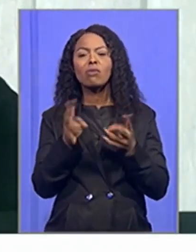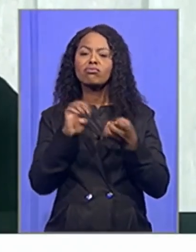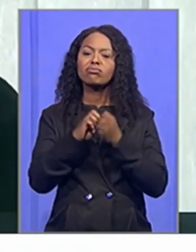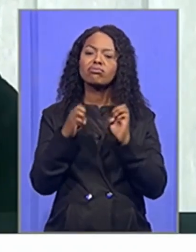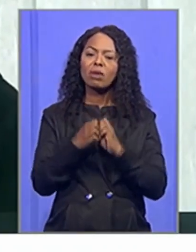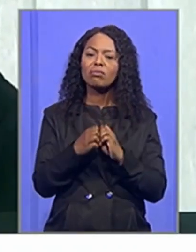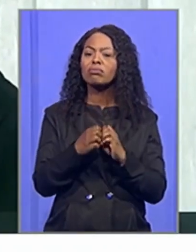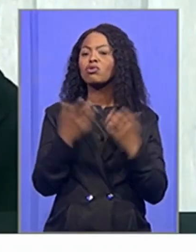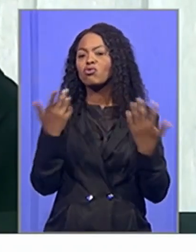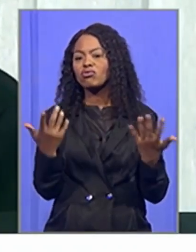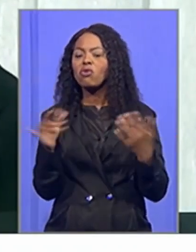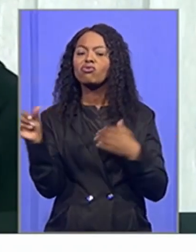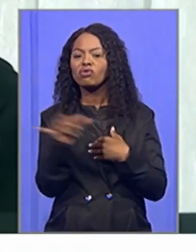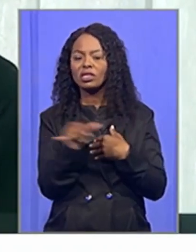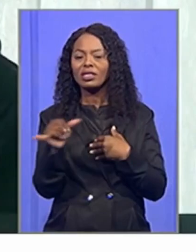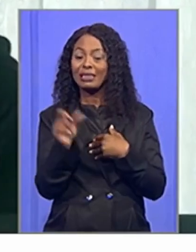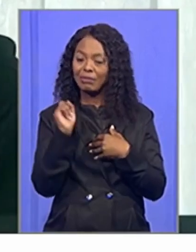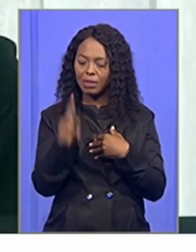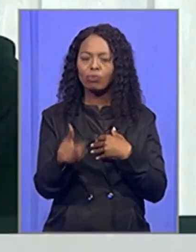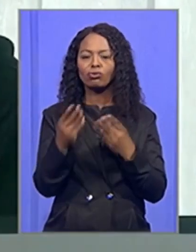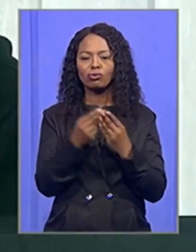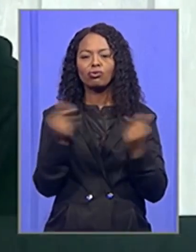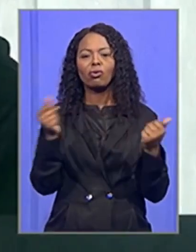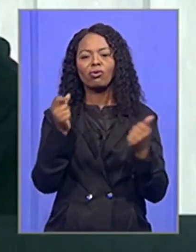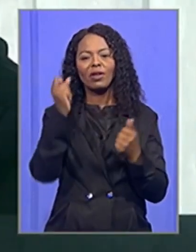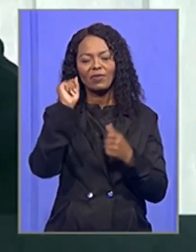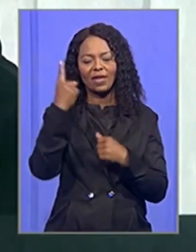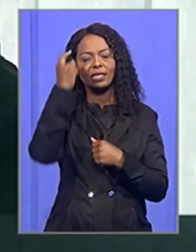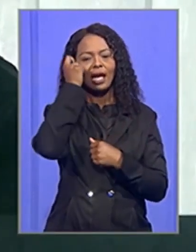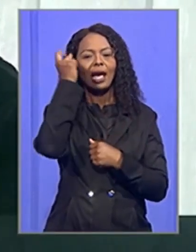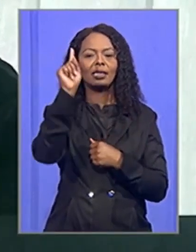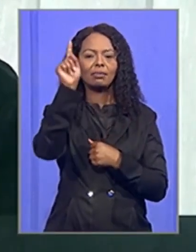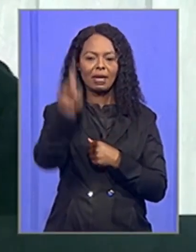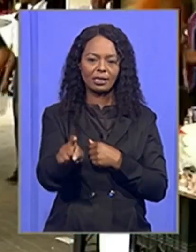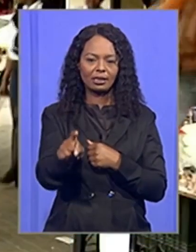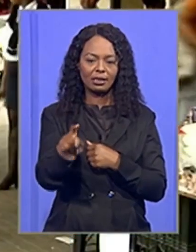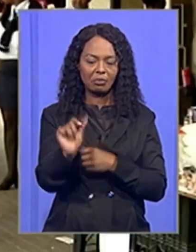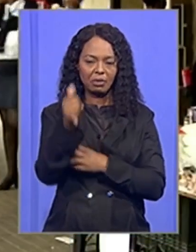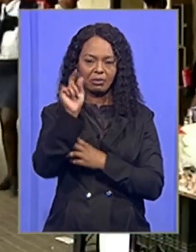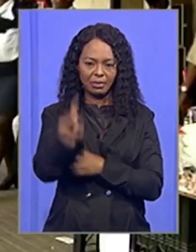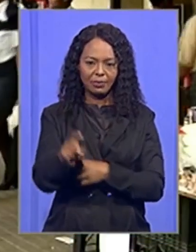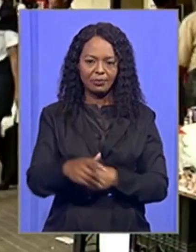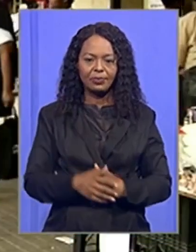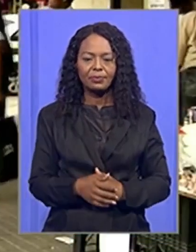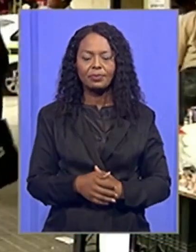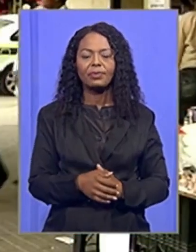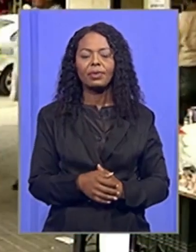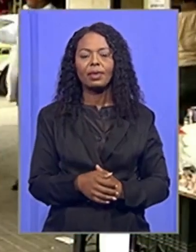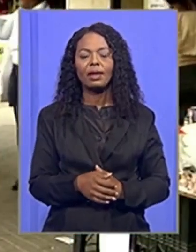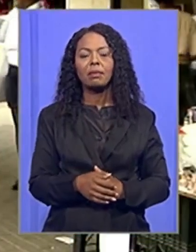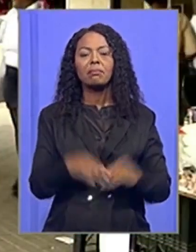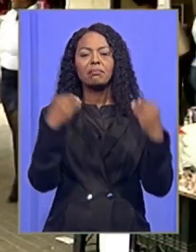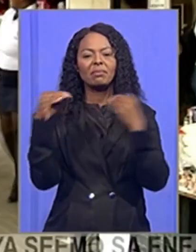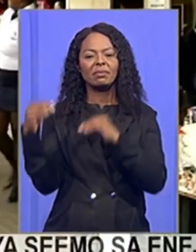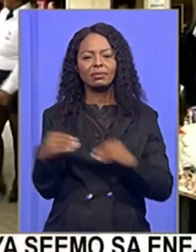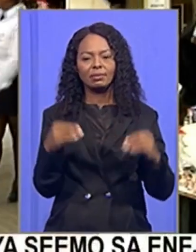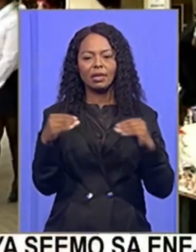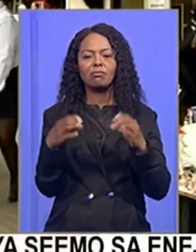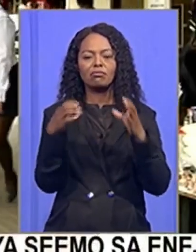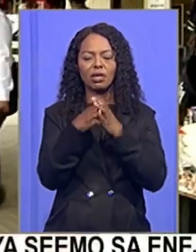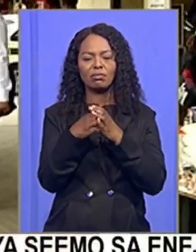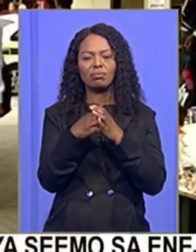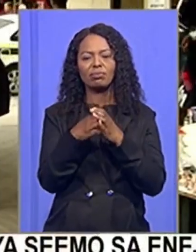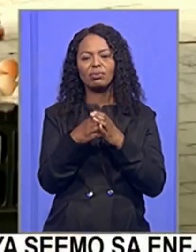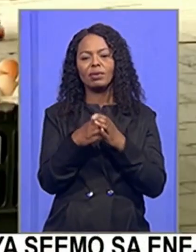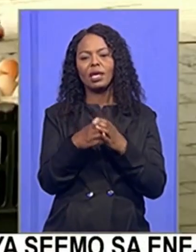that. I think brains here are able to take us through all those. Bagwebi potlana ba re ba tlhoka go akarediwa mo ntlheng